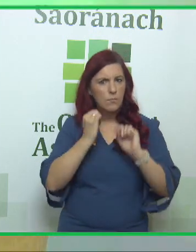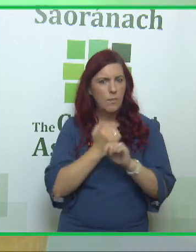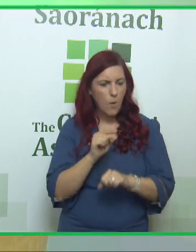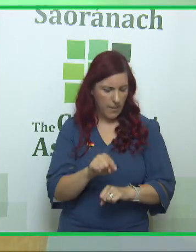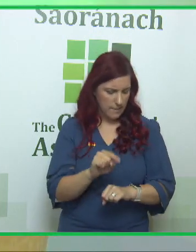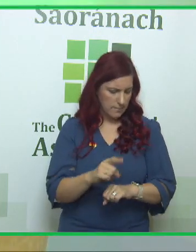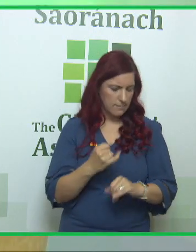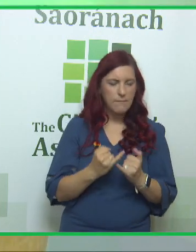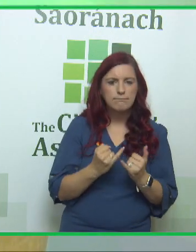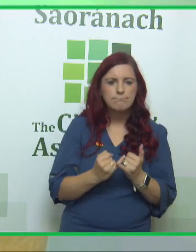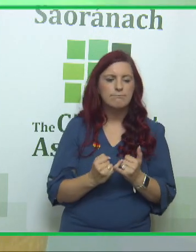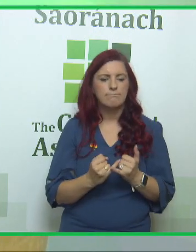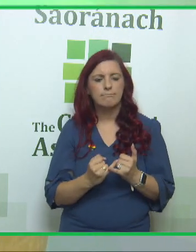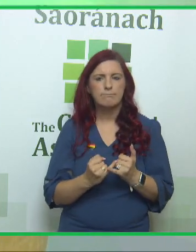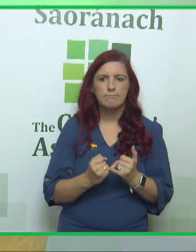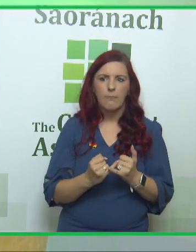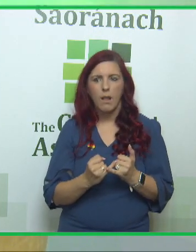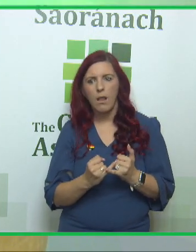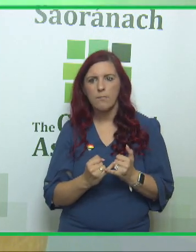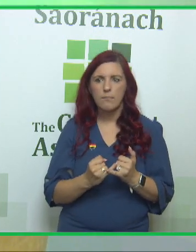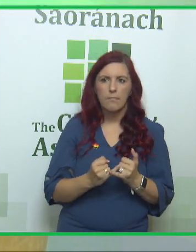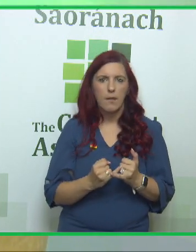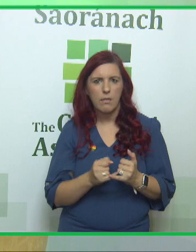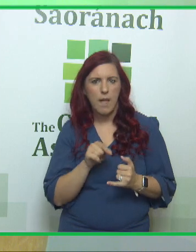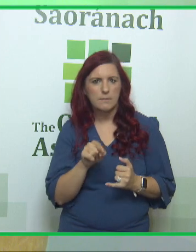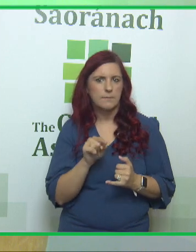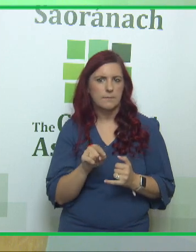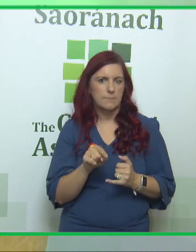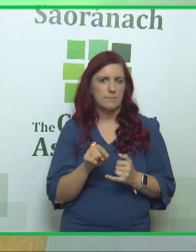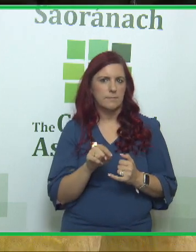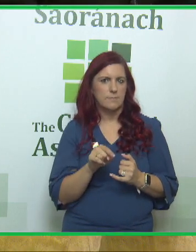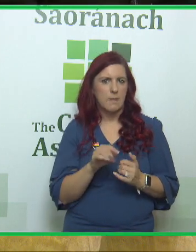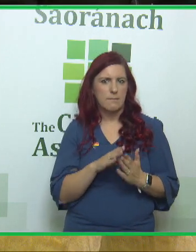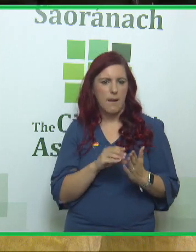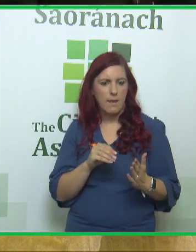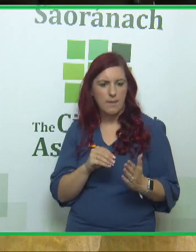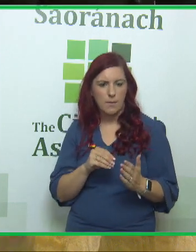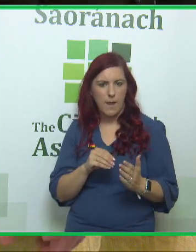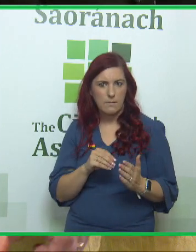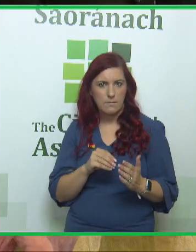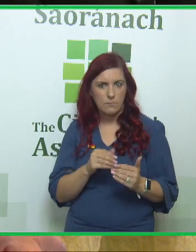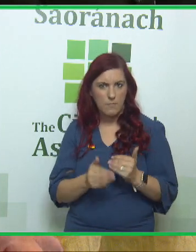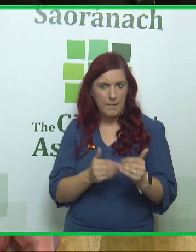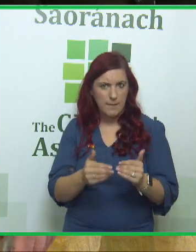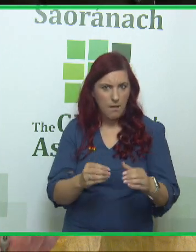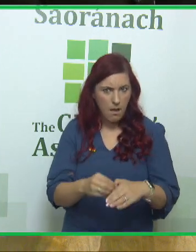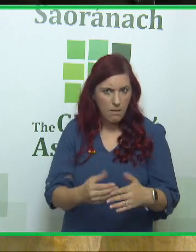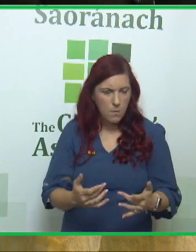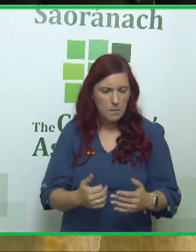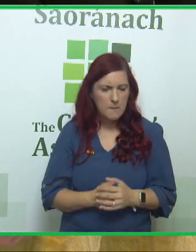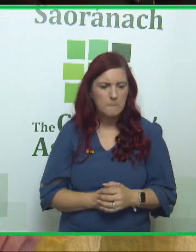was a grassroots sort of community-led model that sort of brought the state along in many respects? Well,